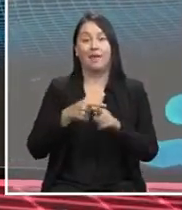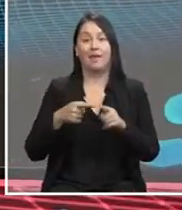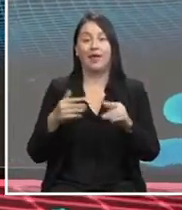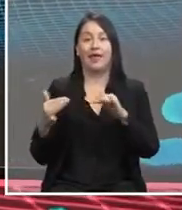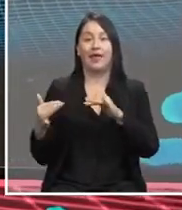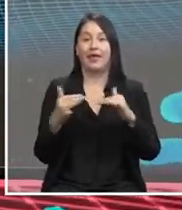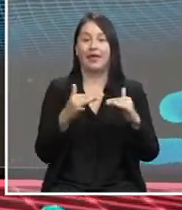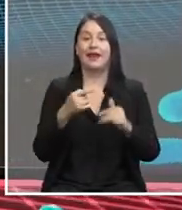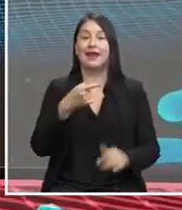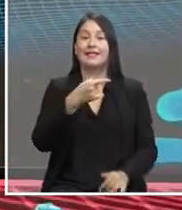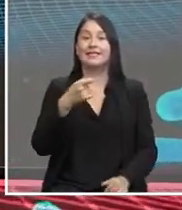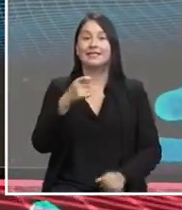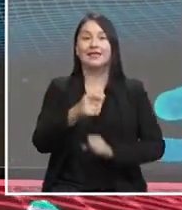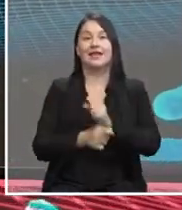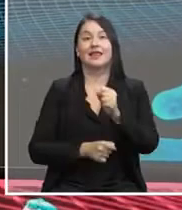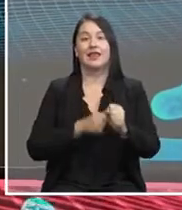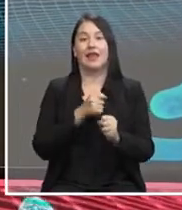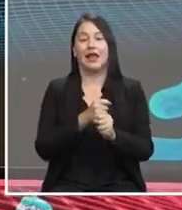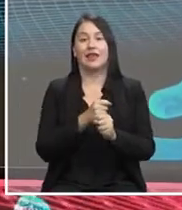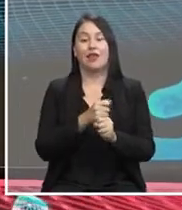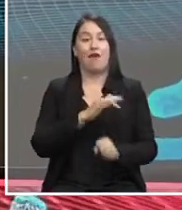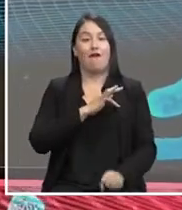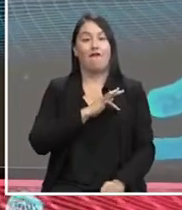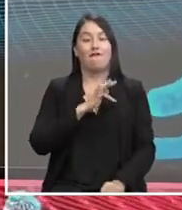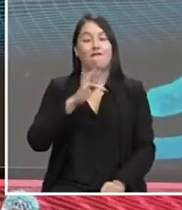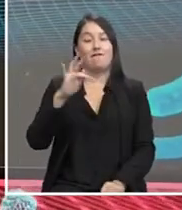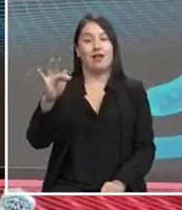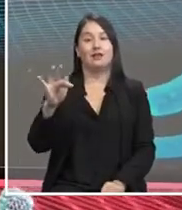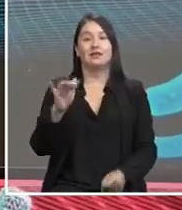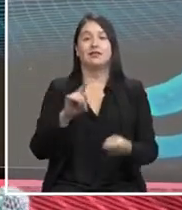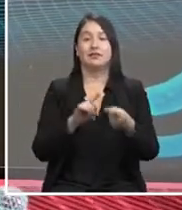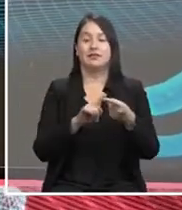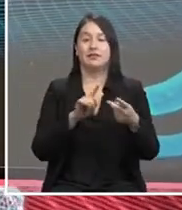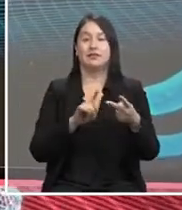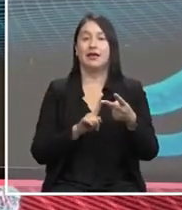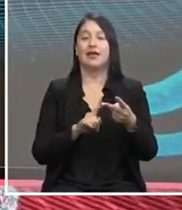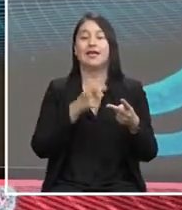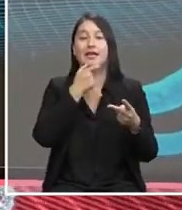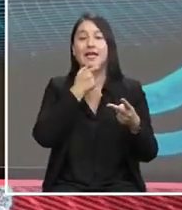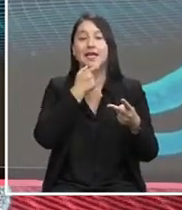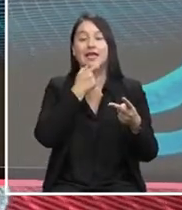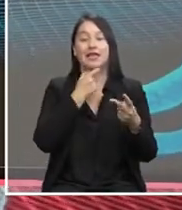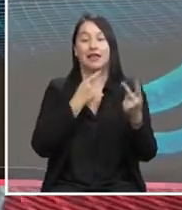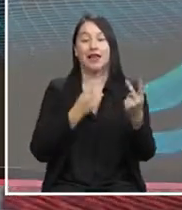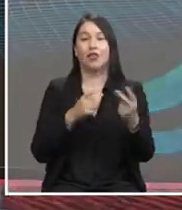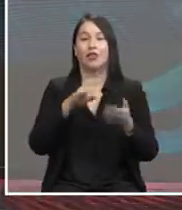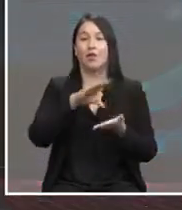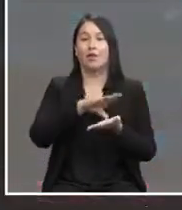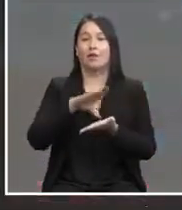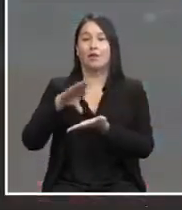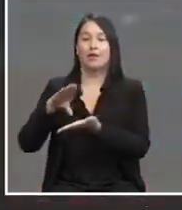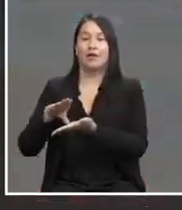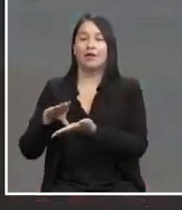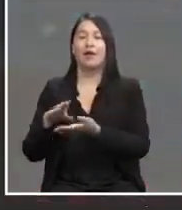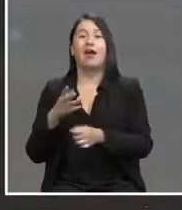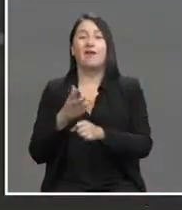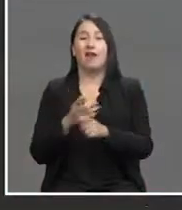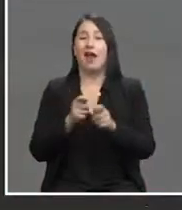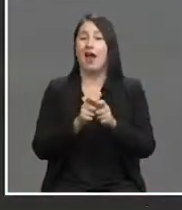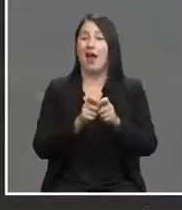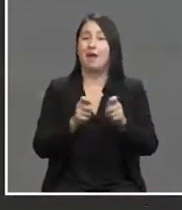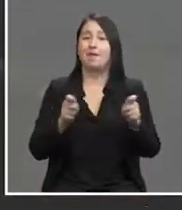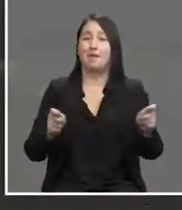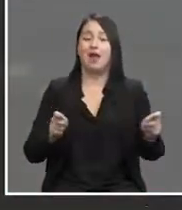and England, there were annual campaigns. And the two kings need